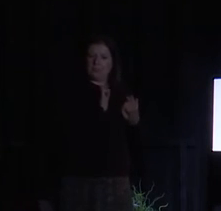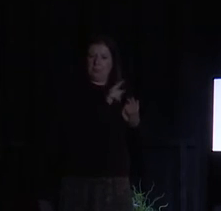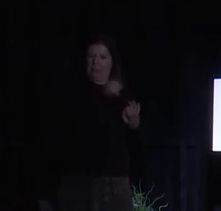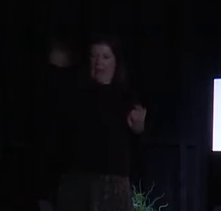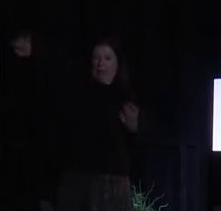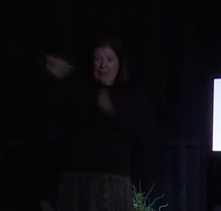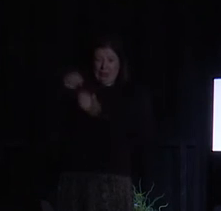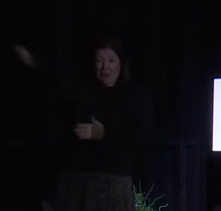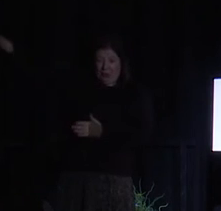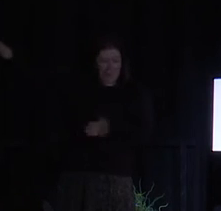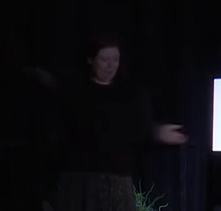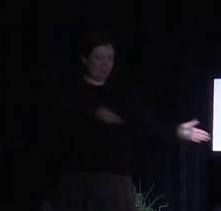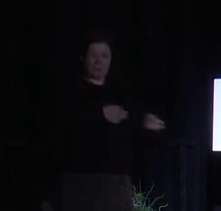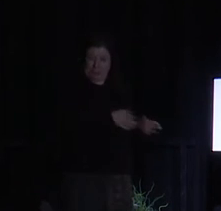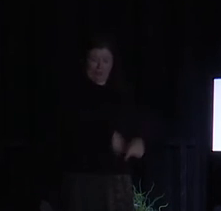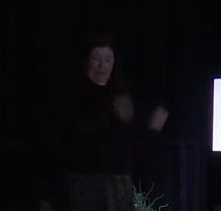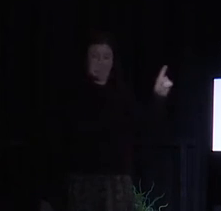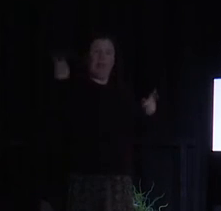doing this crazy work. They...